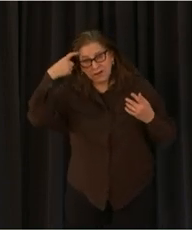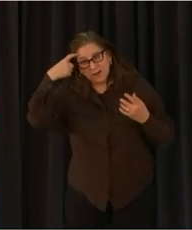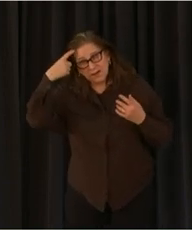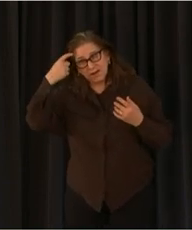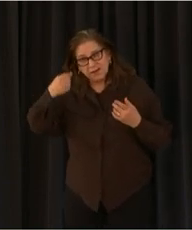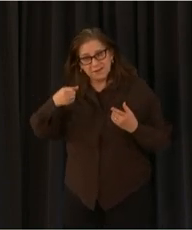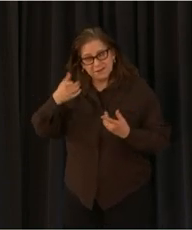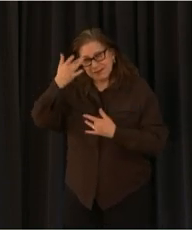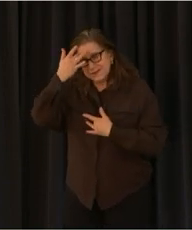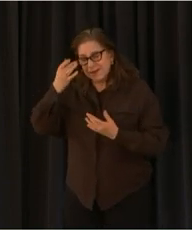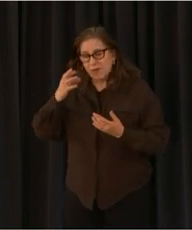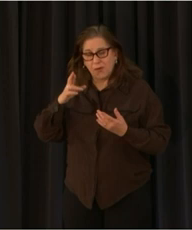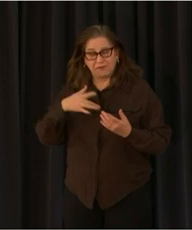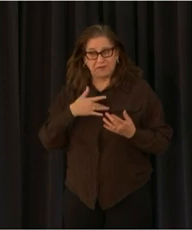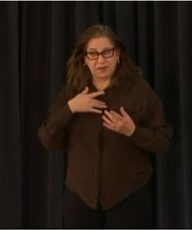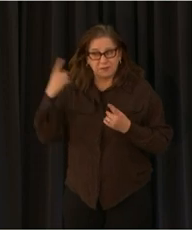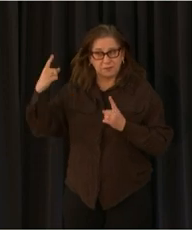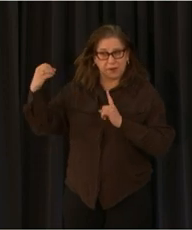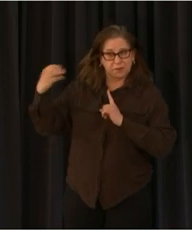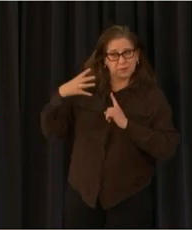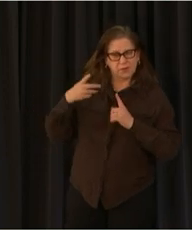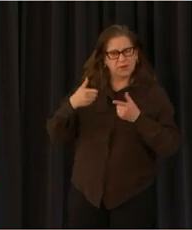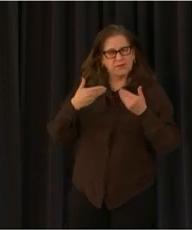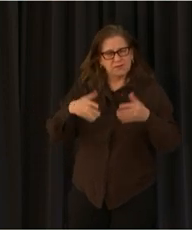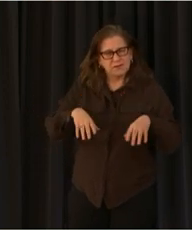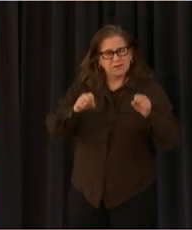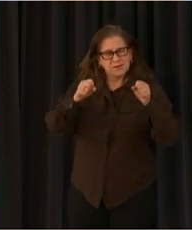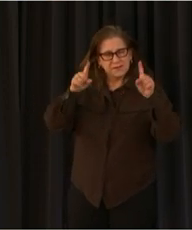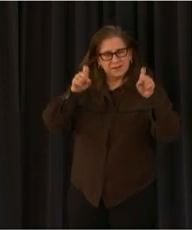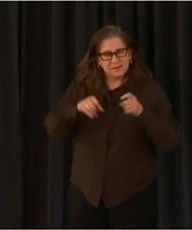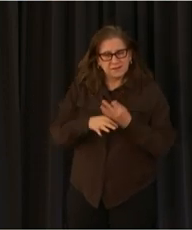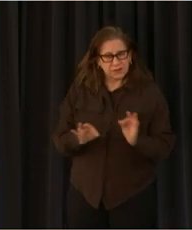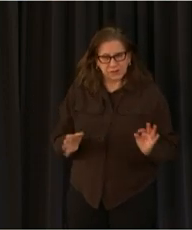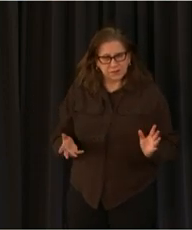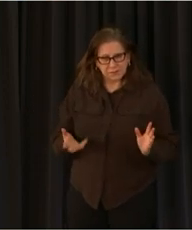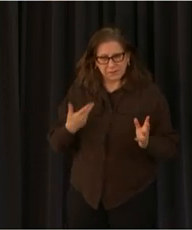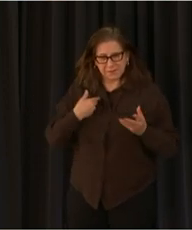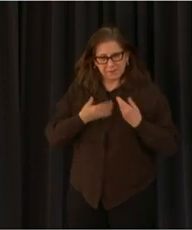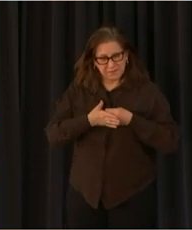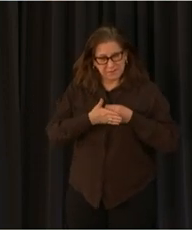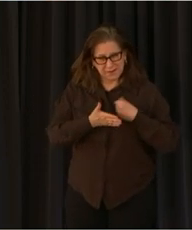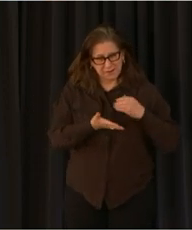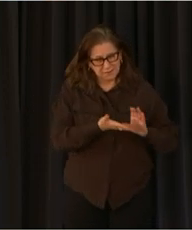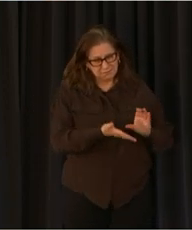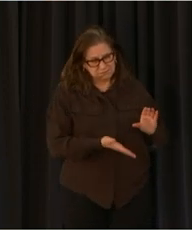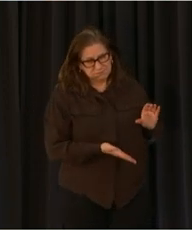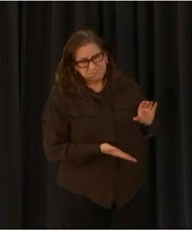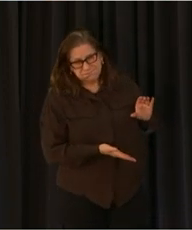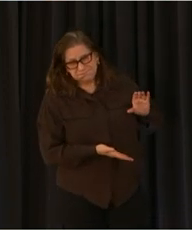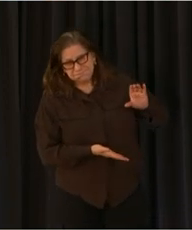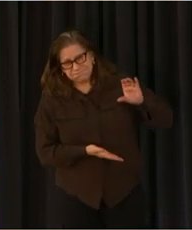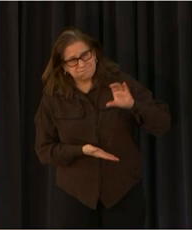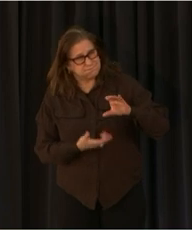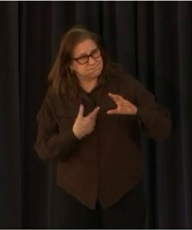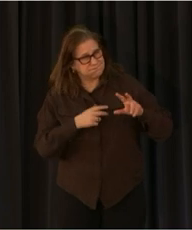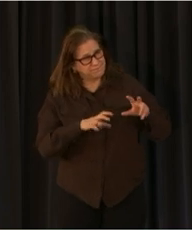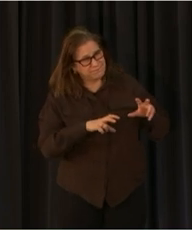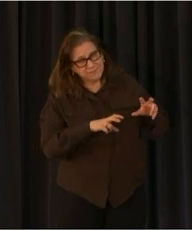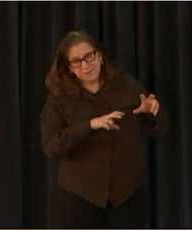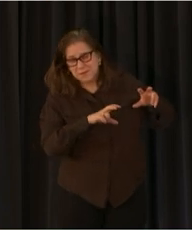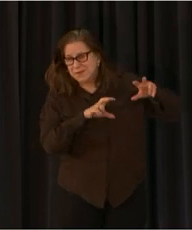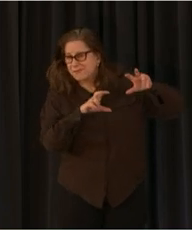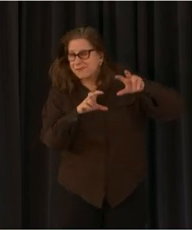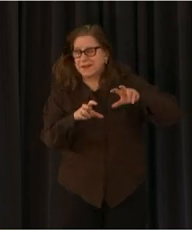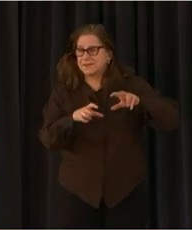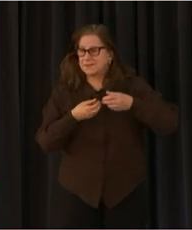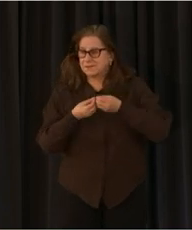are going to get tested. Let me show you where all of our testing sites are. You don't need an appointment.